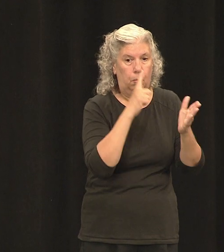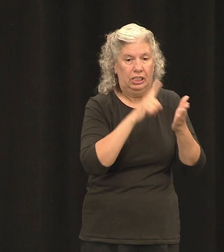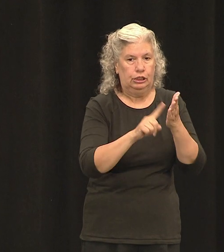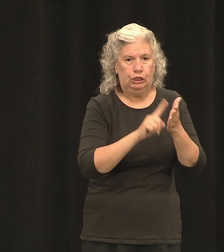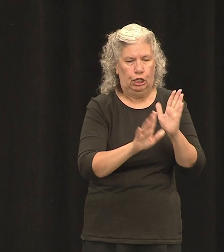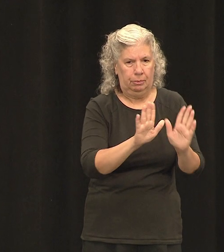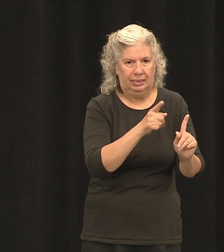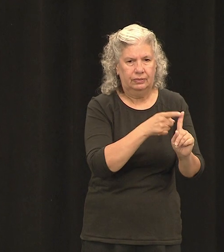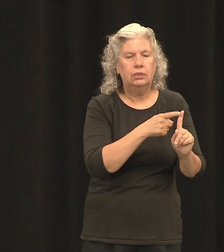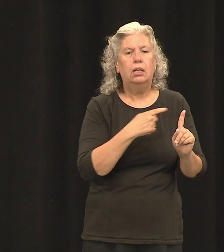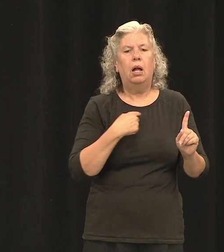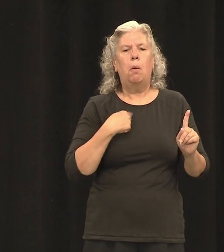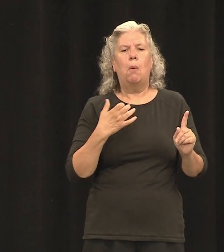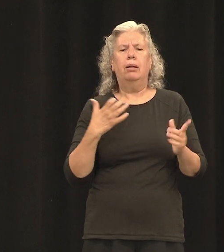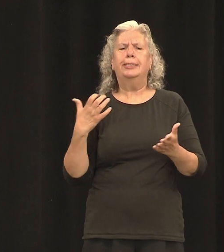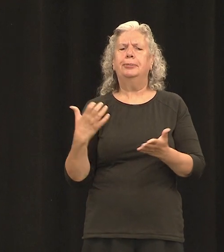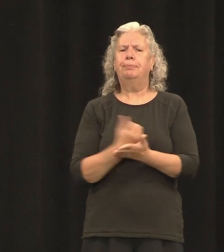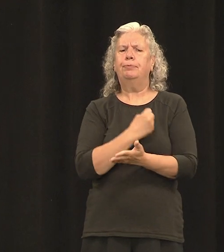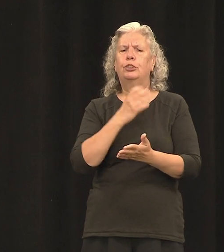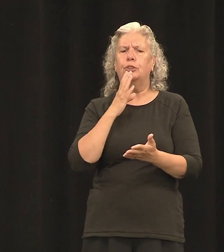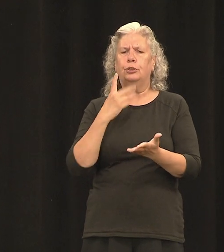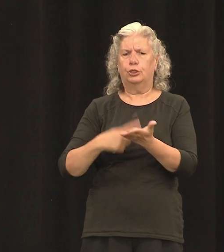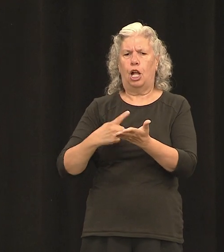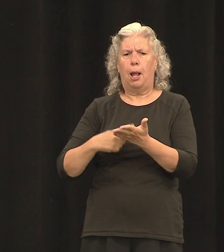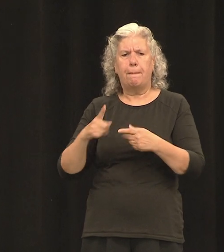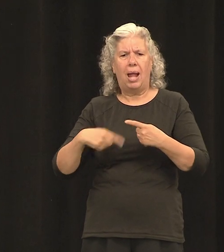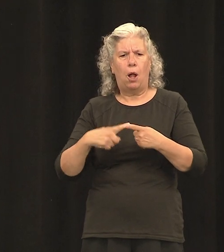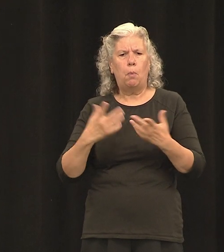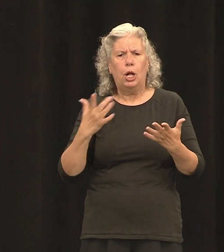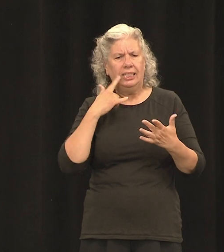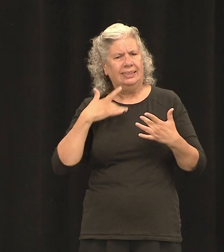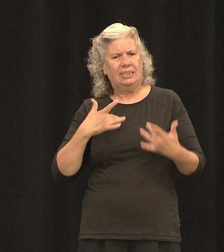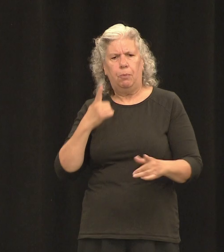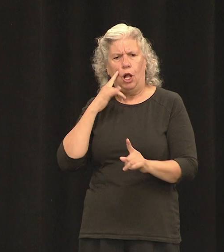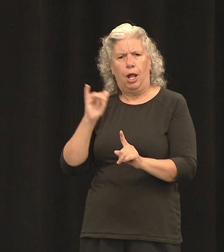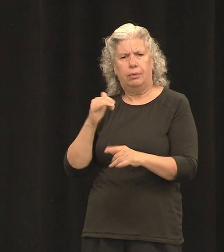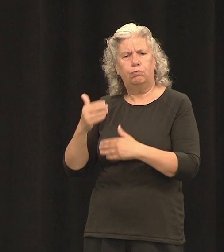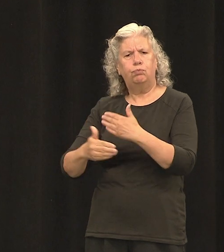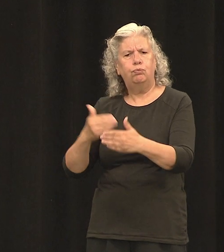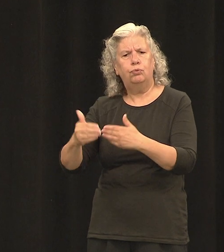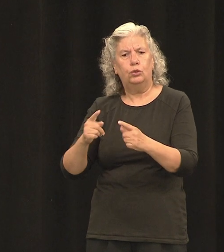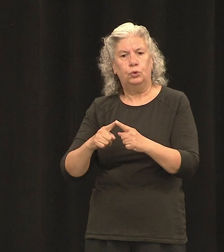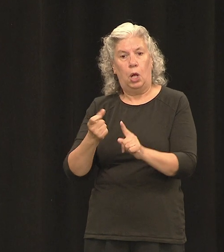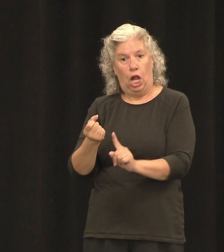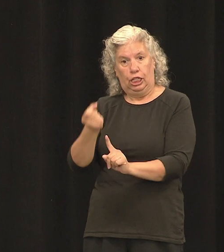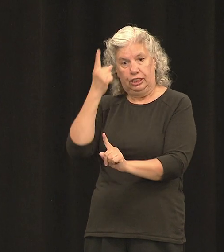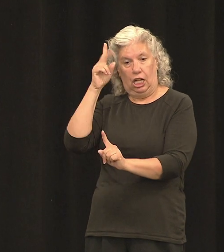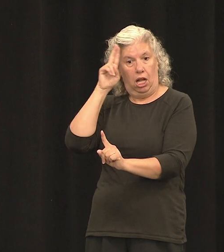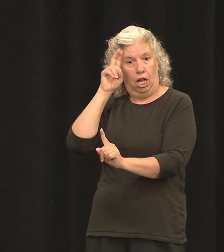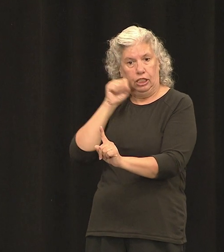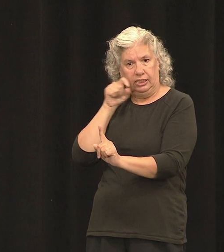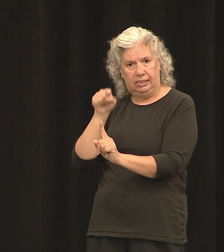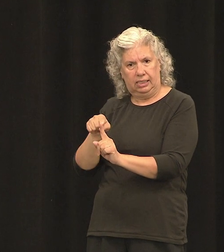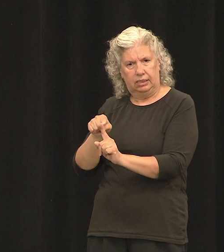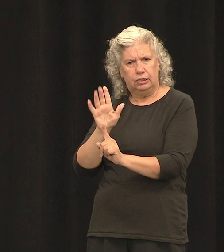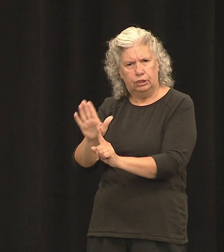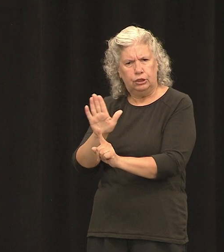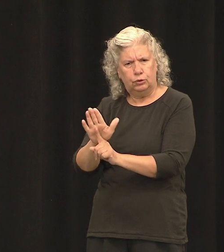progress in understanding the symptoms in Usher syndrome, the causes, and the development of new